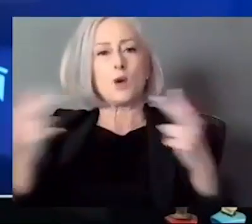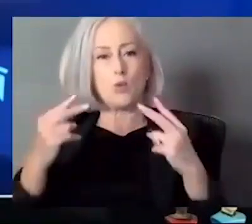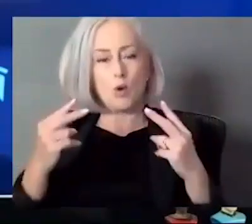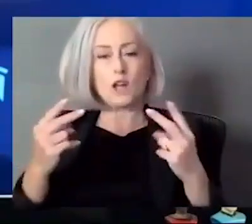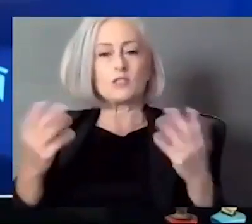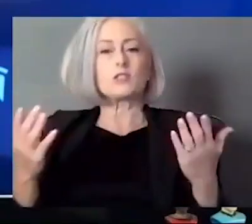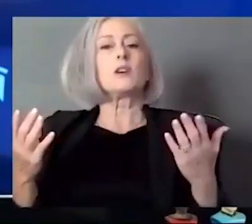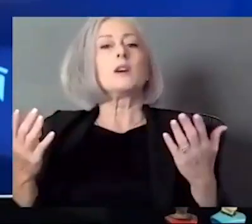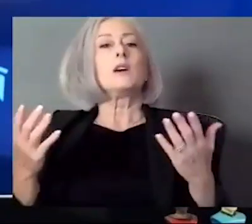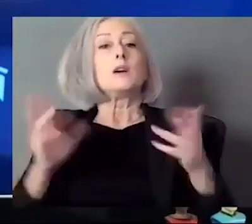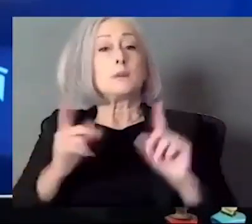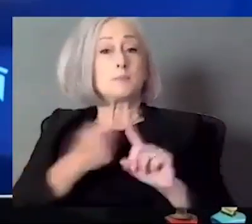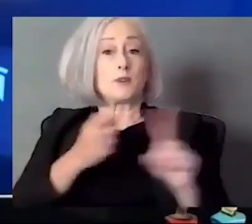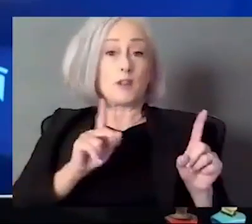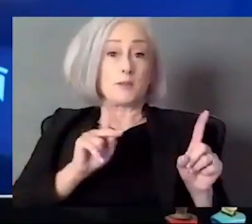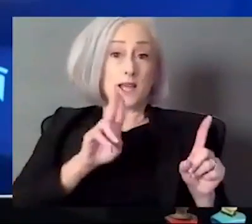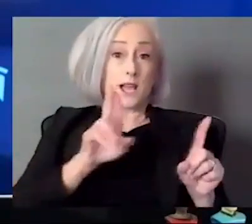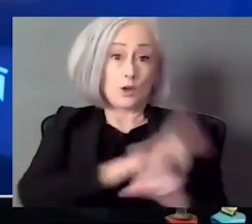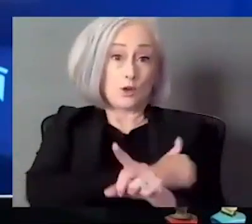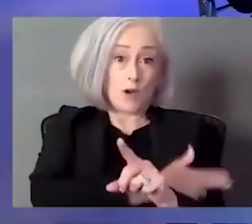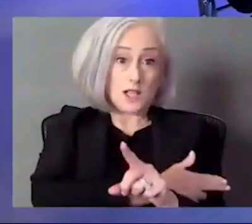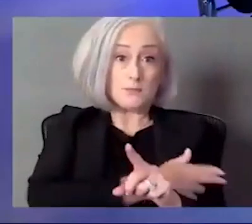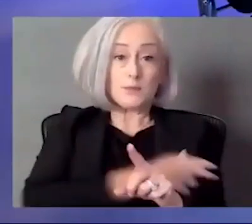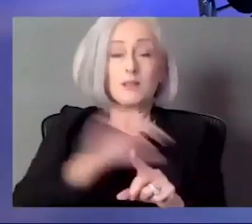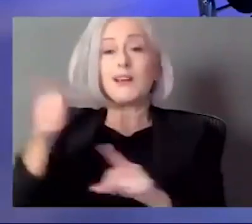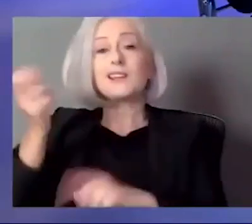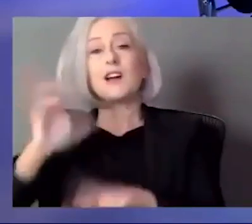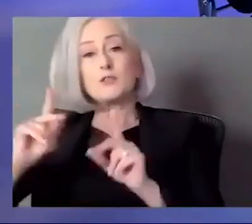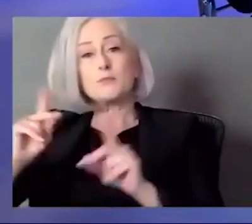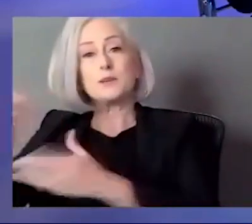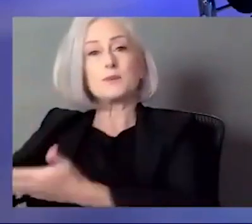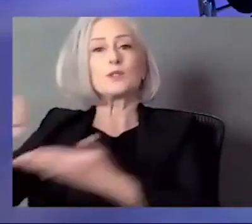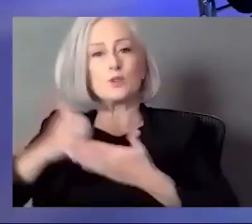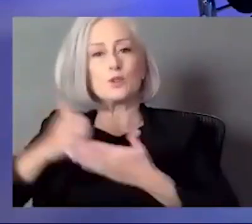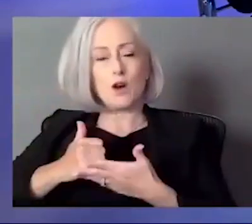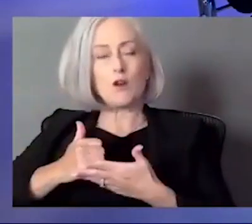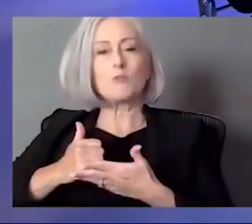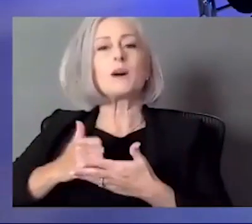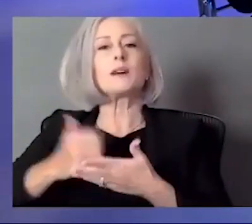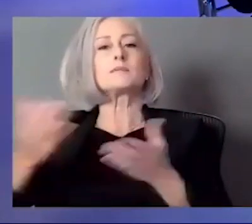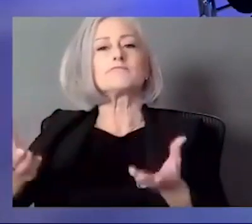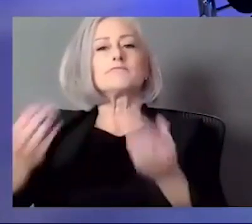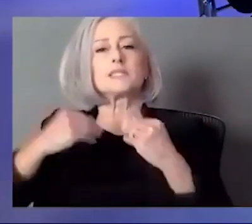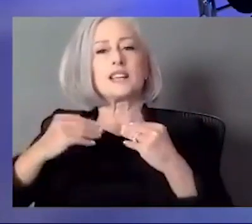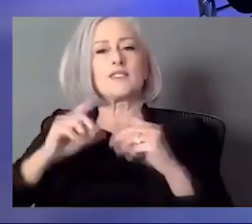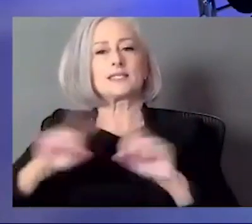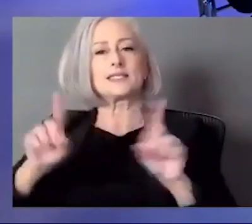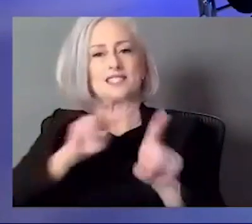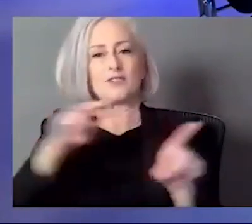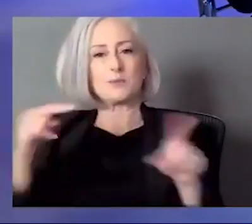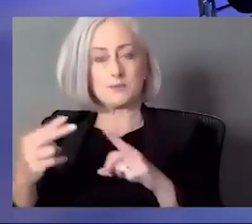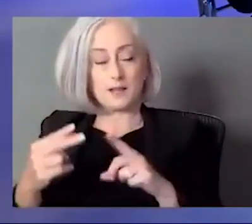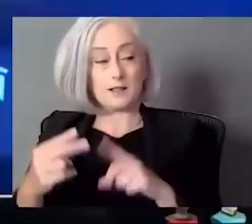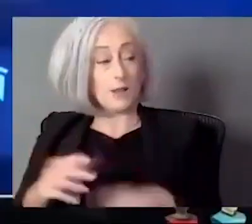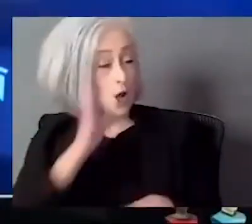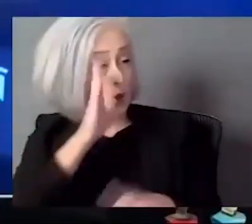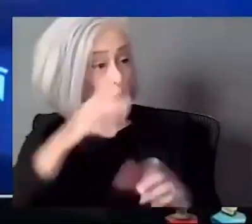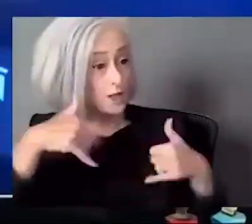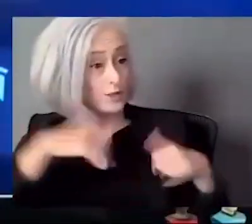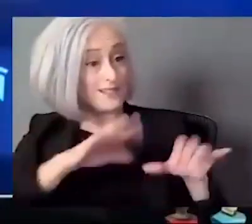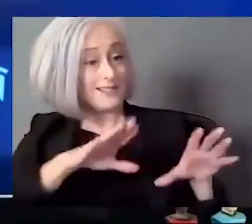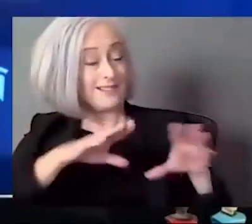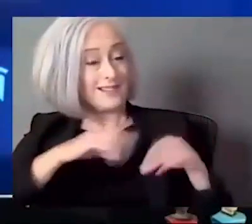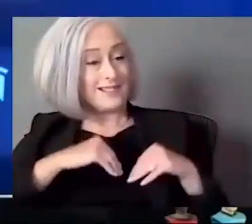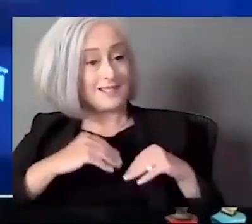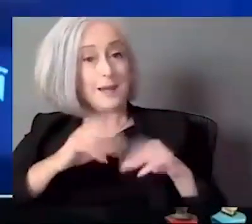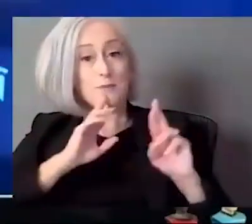give us some insight about some of those kind of cool things. And you're going to still be taking viewer questions, as always. Absolutely. Reporter and viewer questions. Somebody Yep. reporter